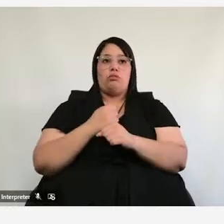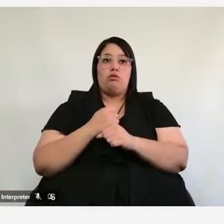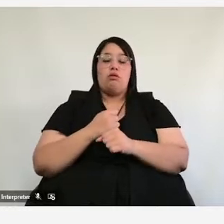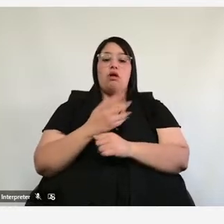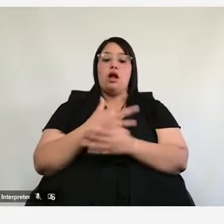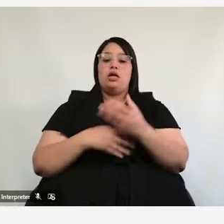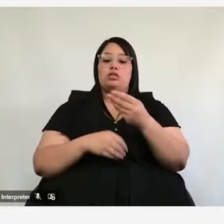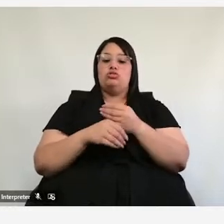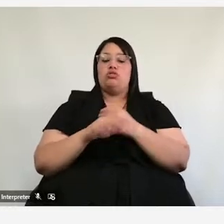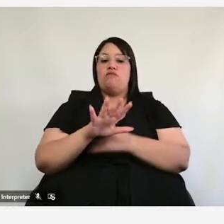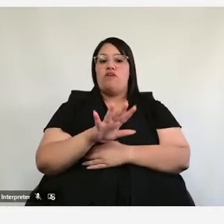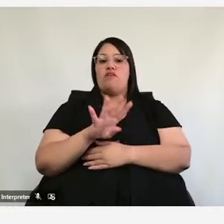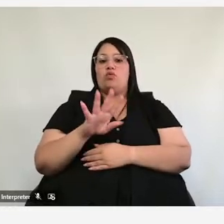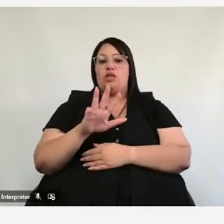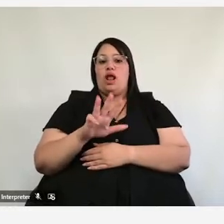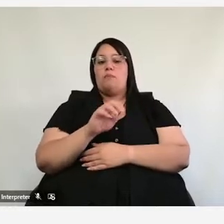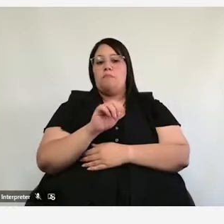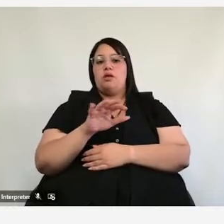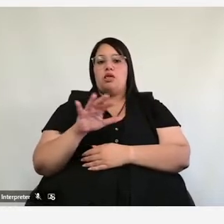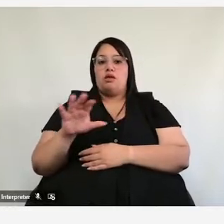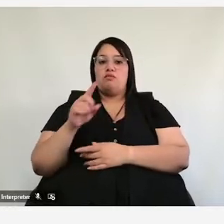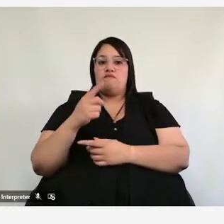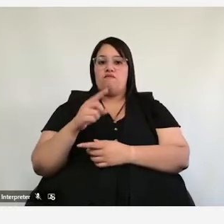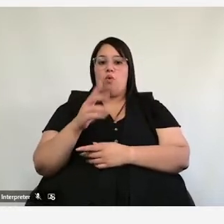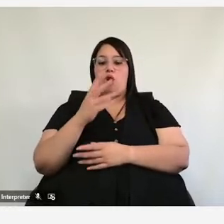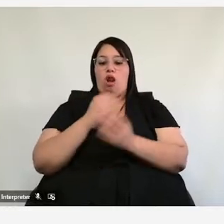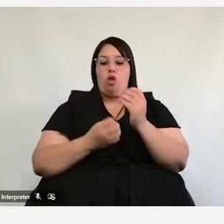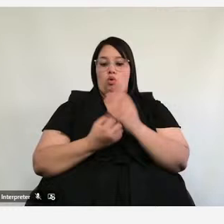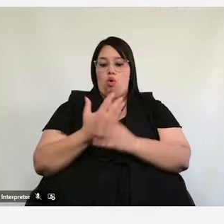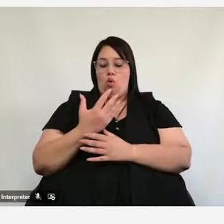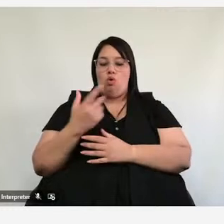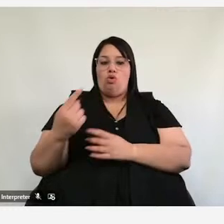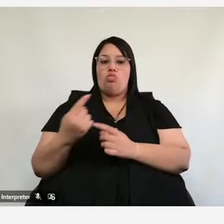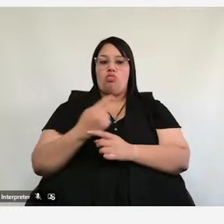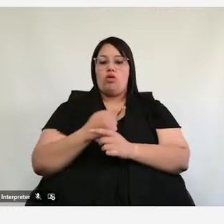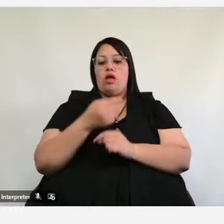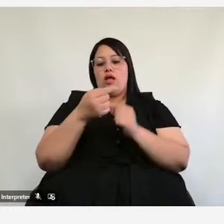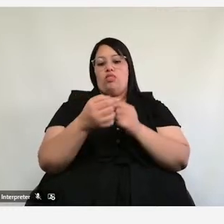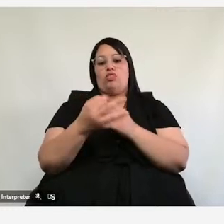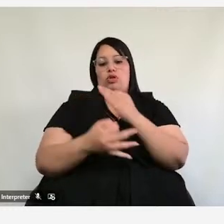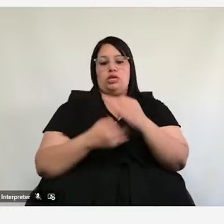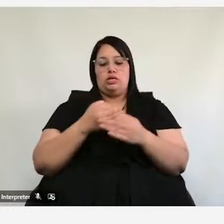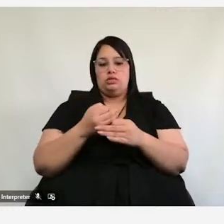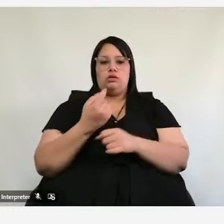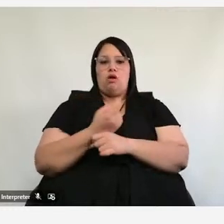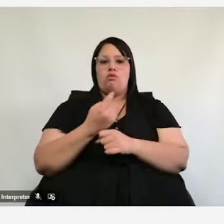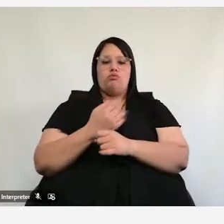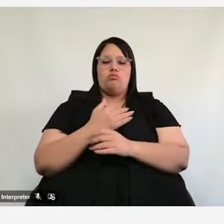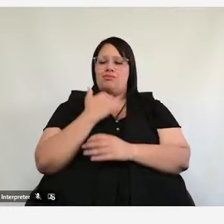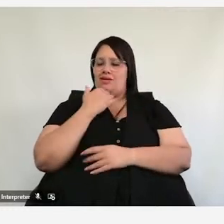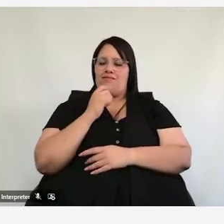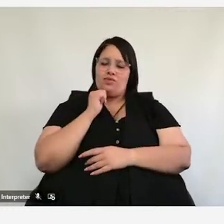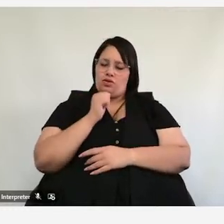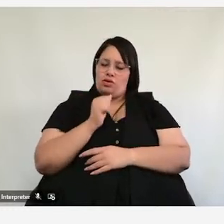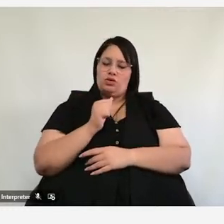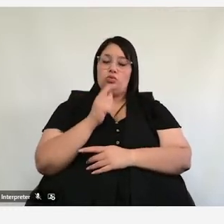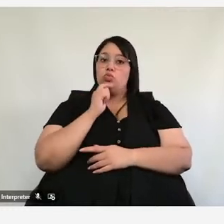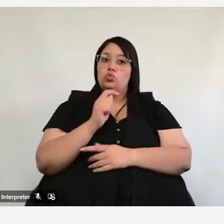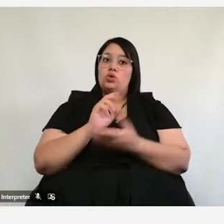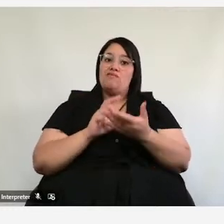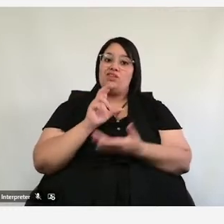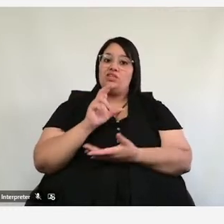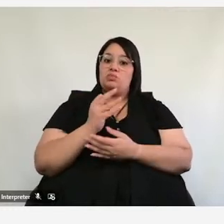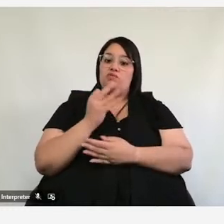additional 549 million allocated for learner growth over the next 3 years is simply inadequate. True investment in the